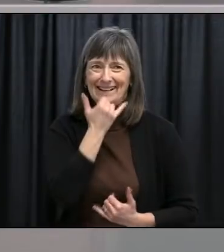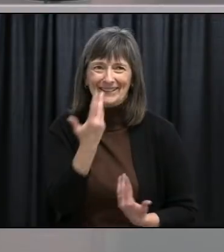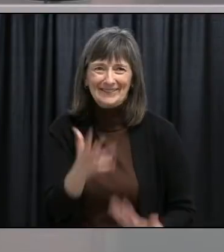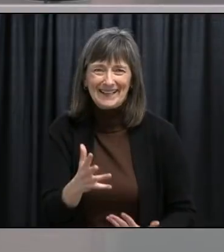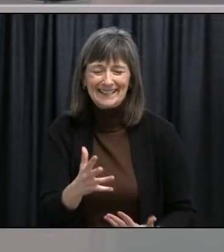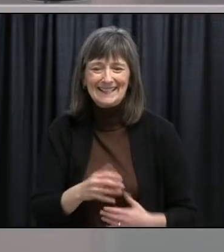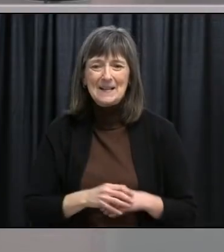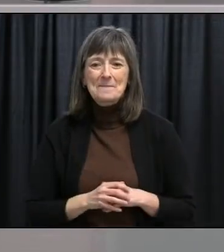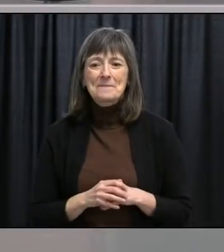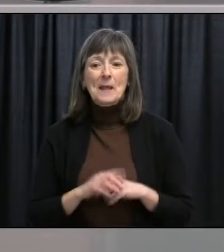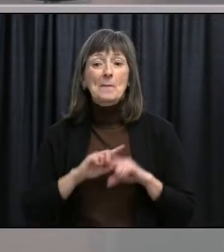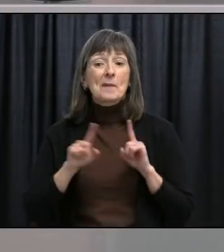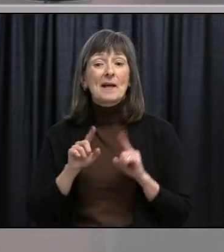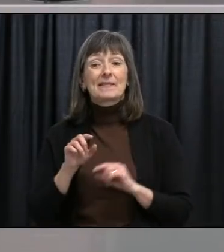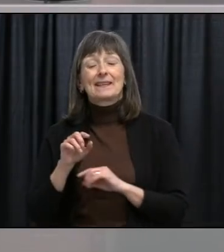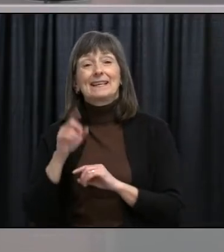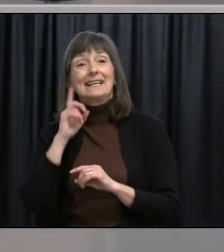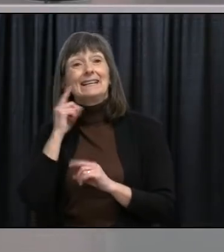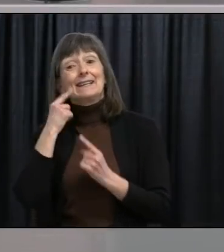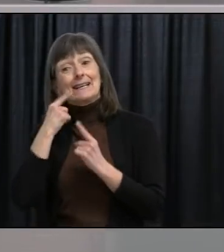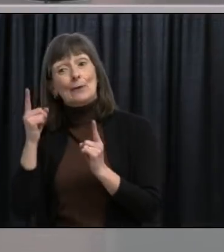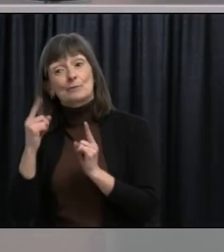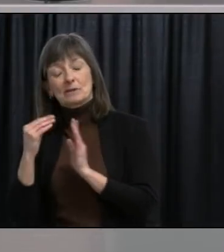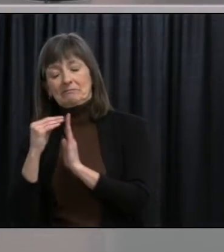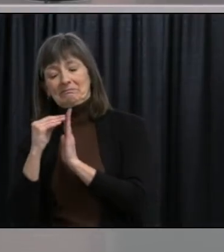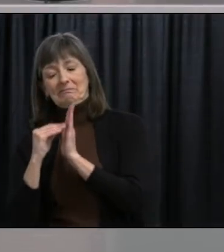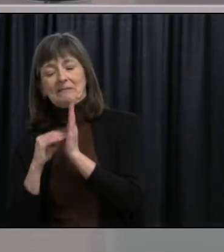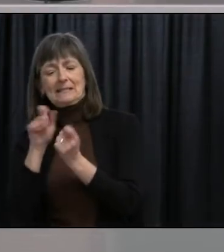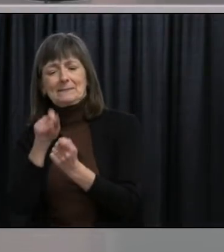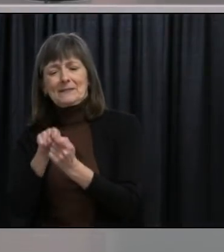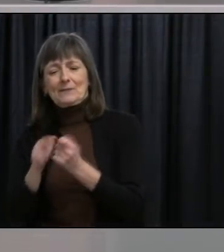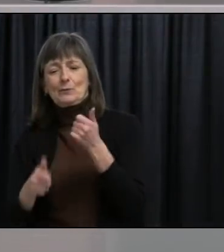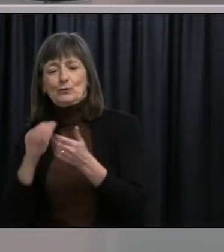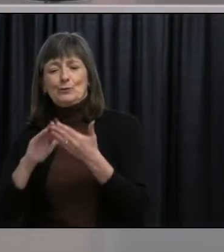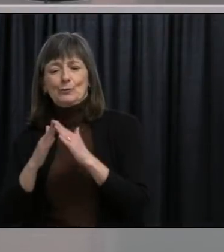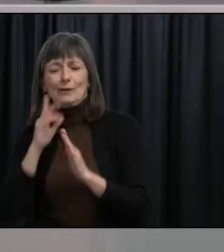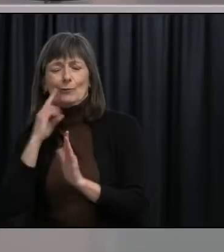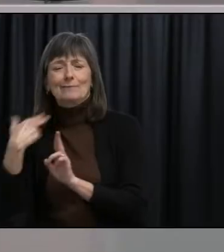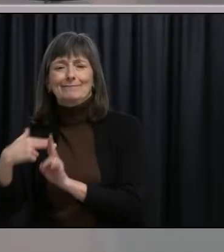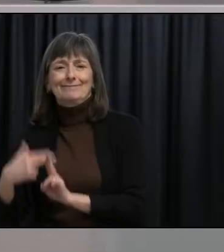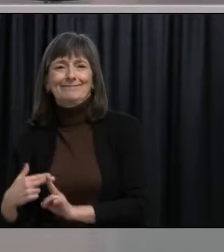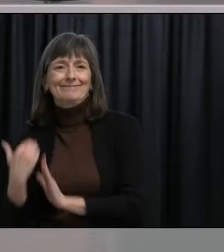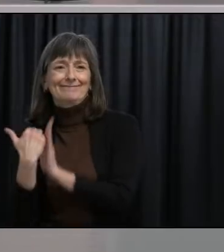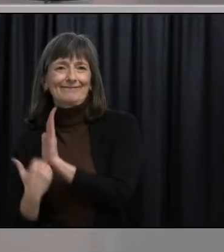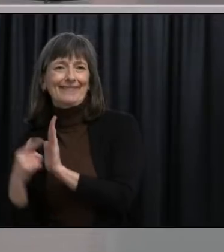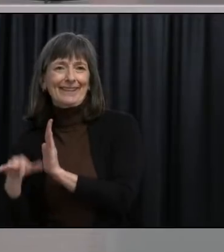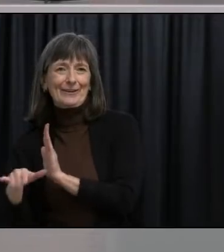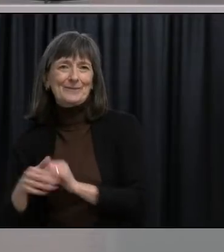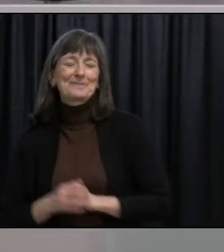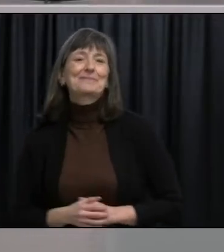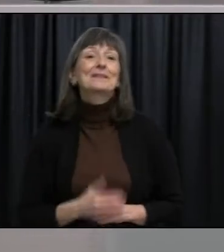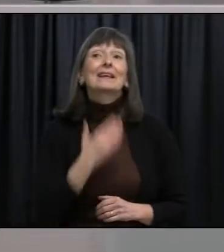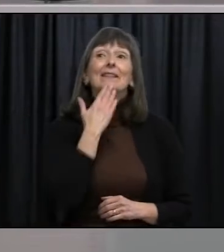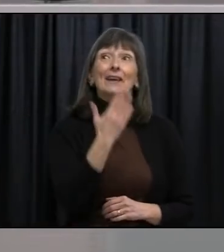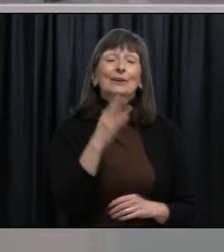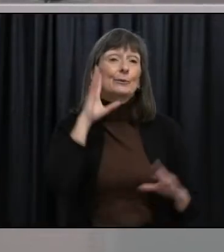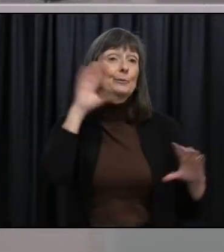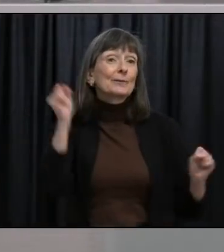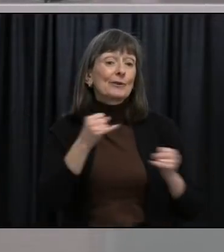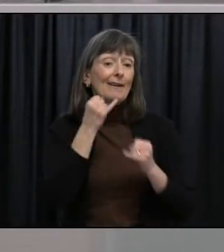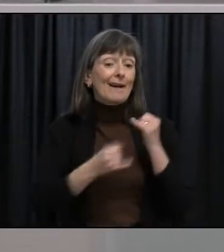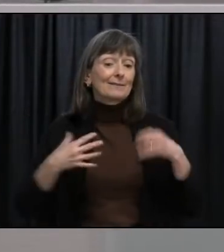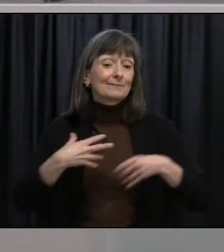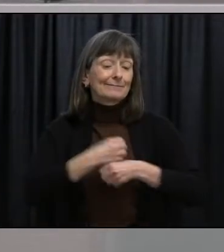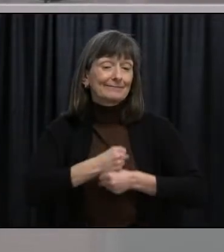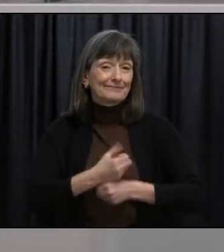in the SMO it'll be delineated. Okay, thank you. Thank you, everyone. Premier, do you have any final comments